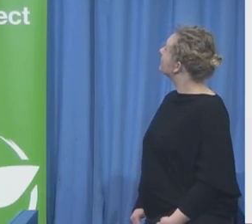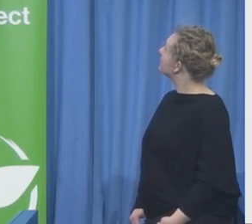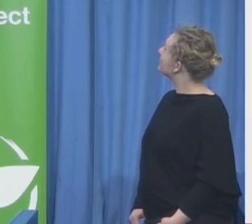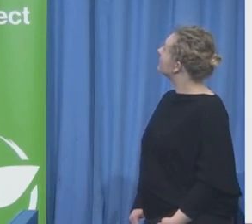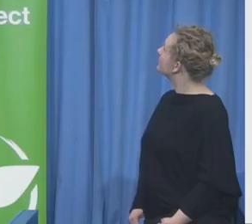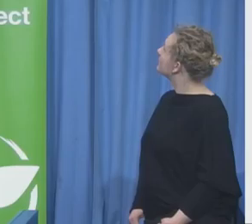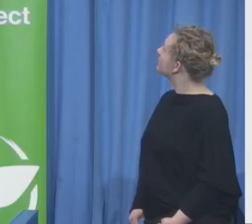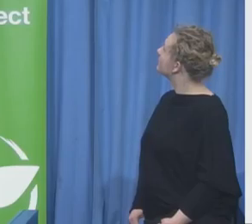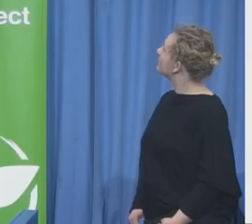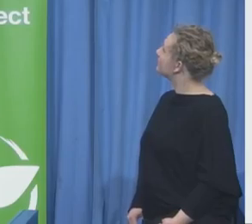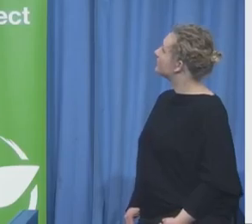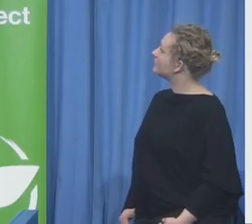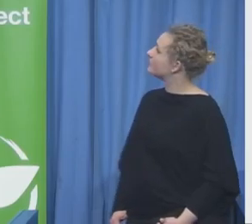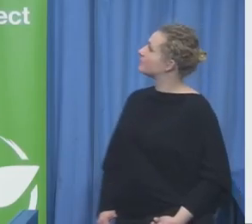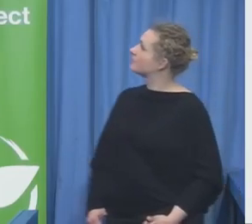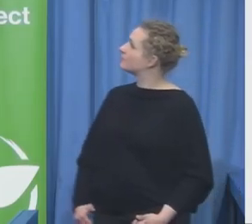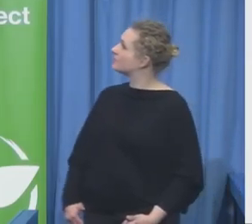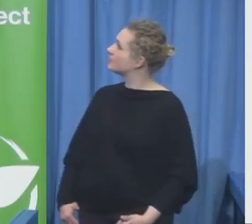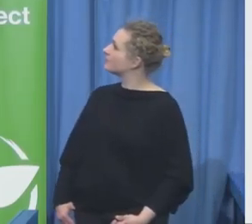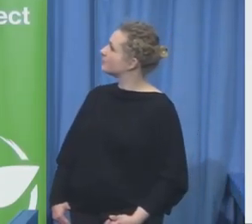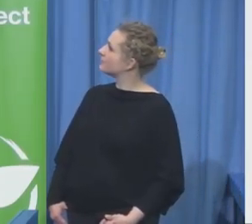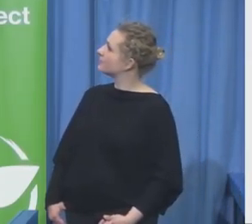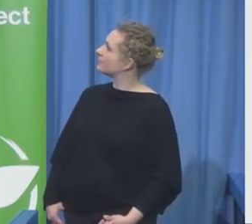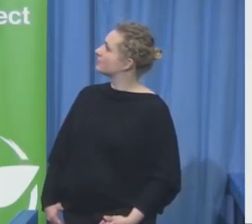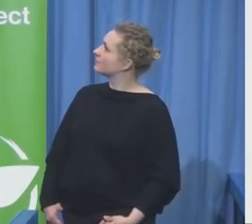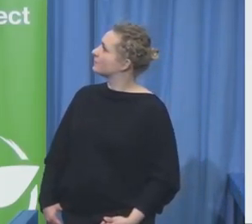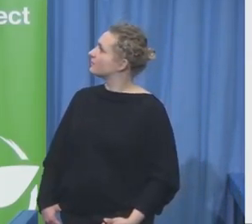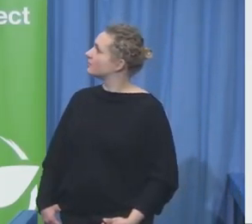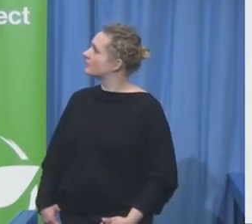have. To learn more, go to